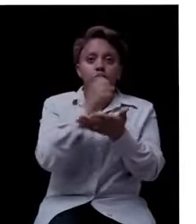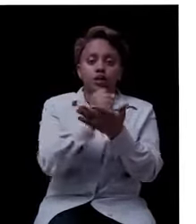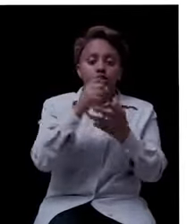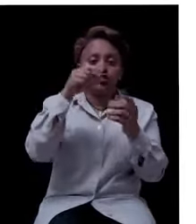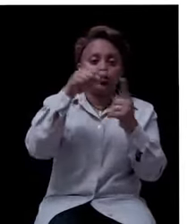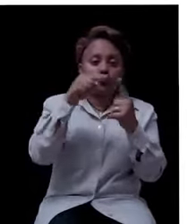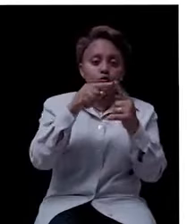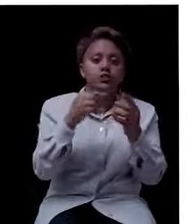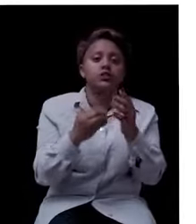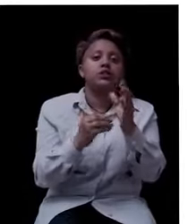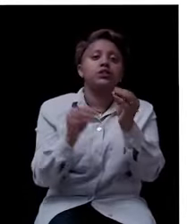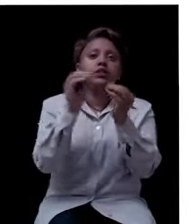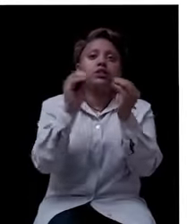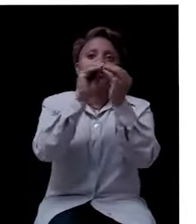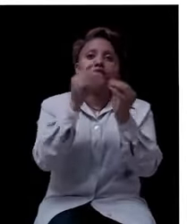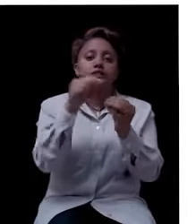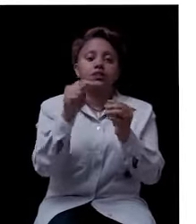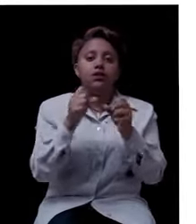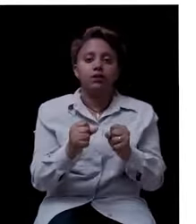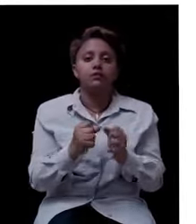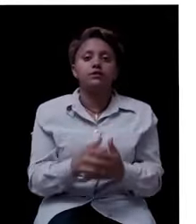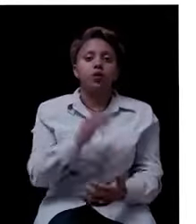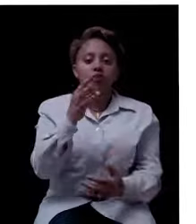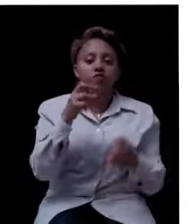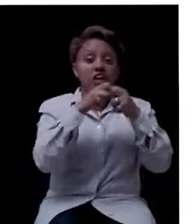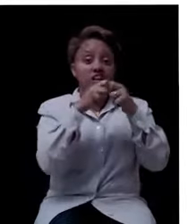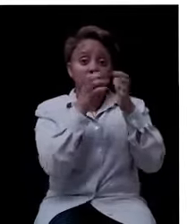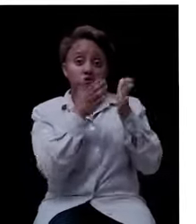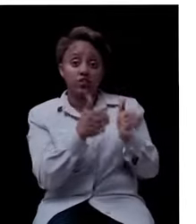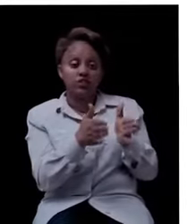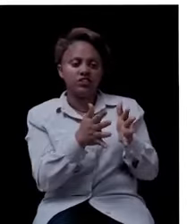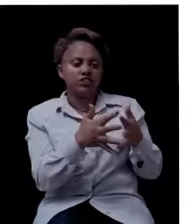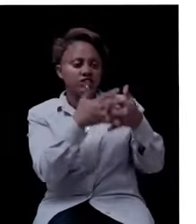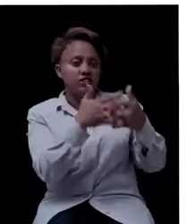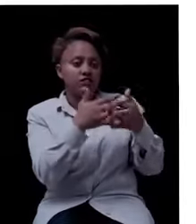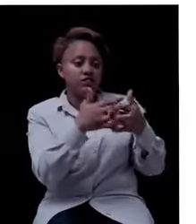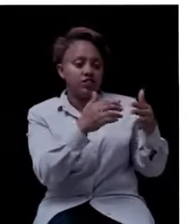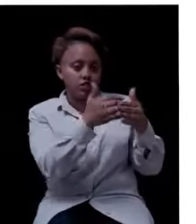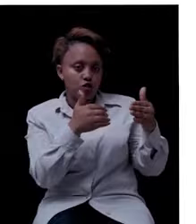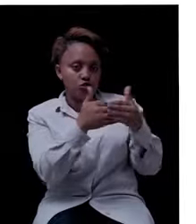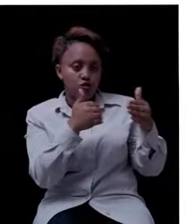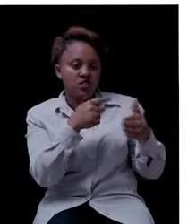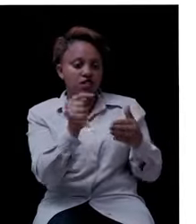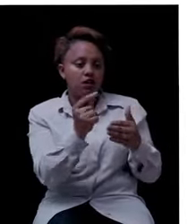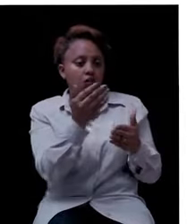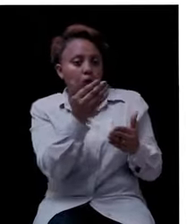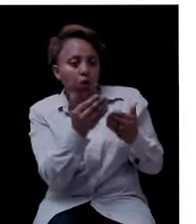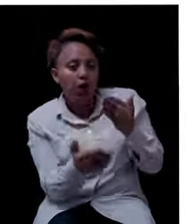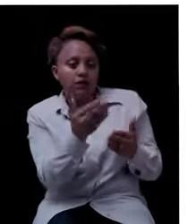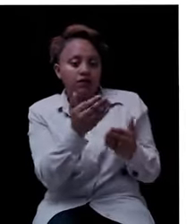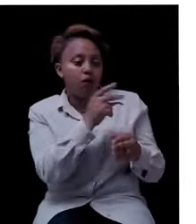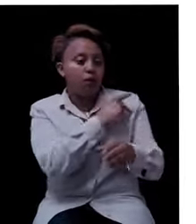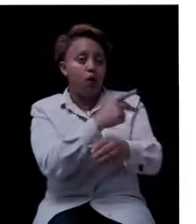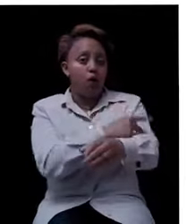of electronics devices by reducing their weight and power consumption. In food, the technology has an